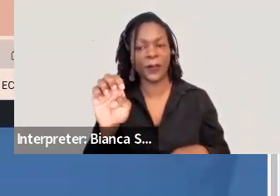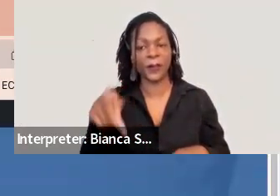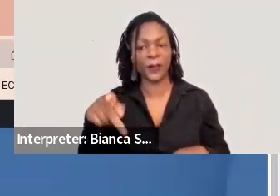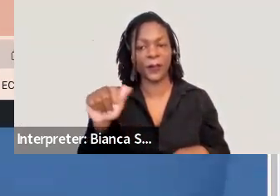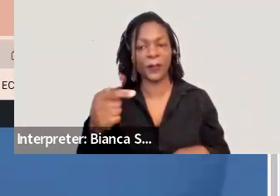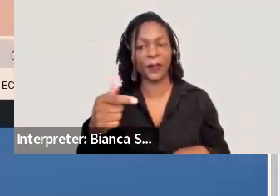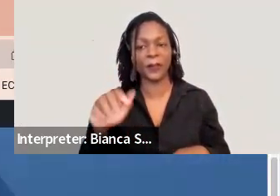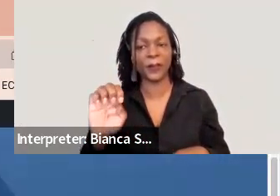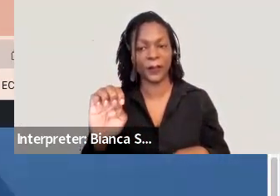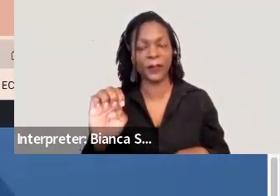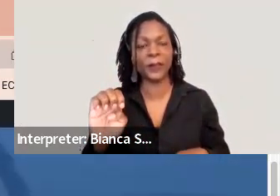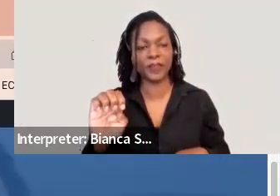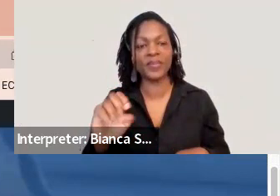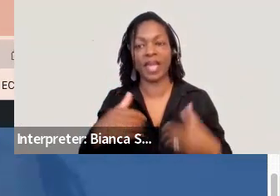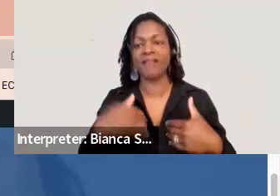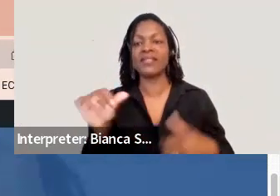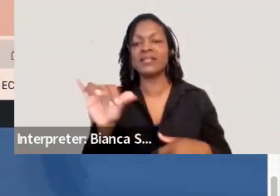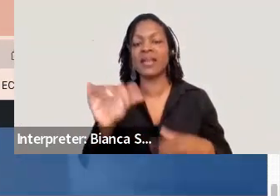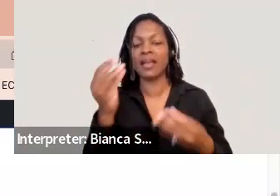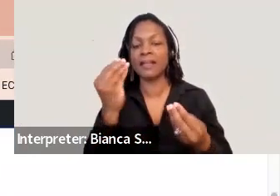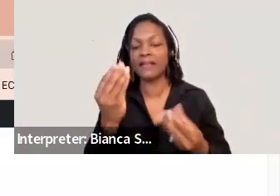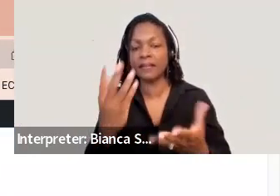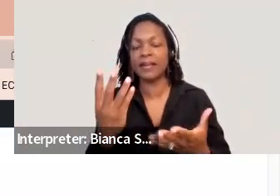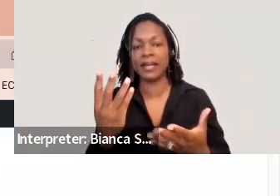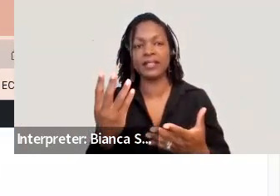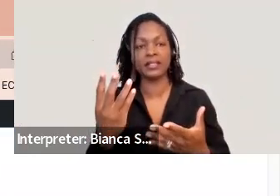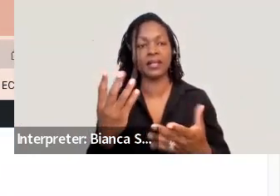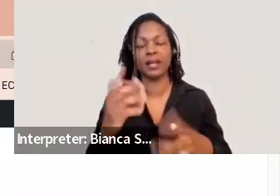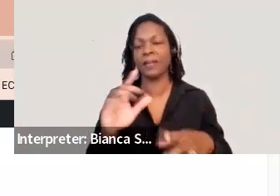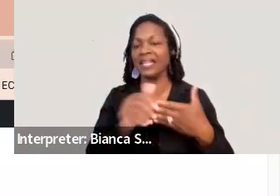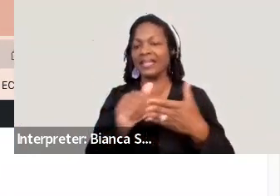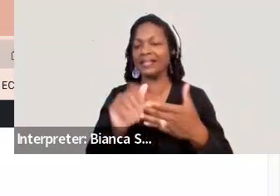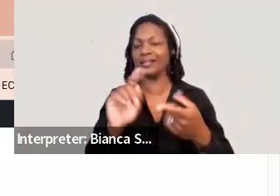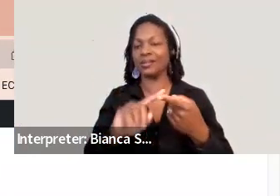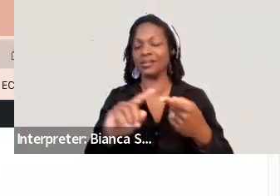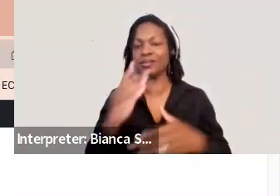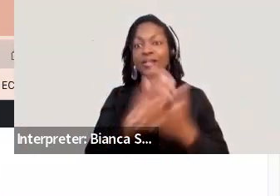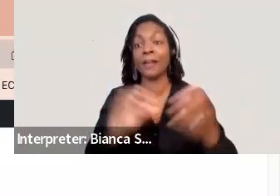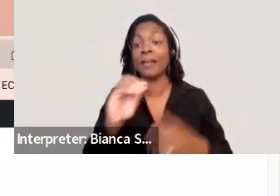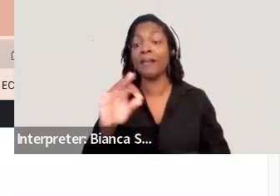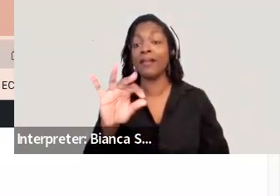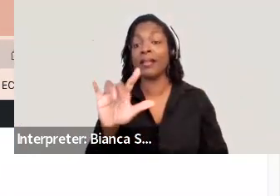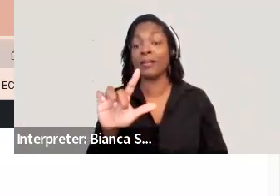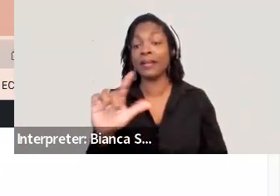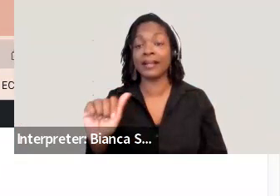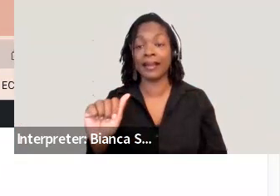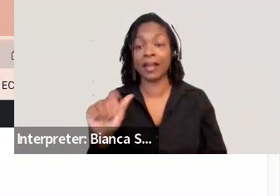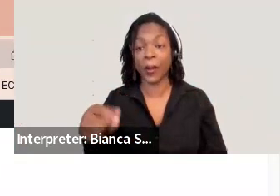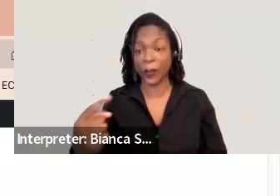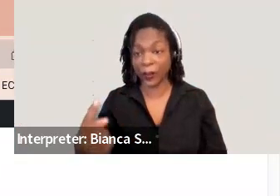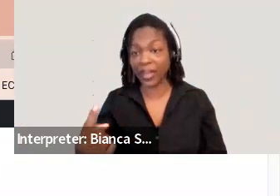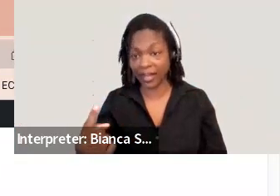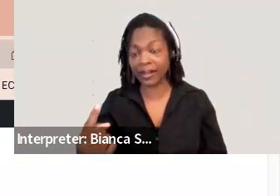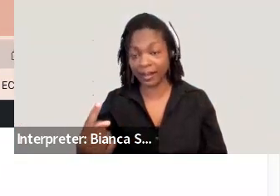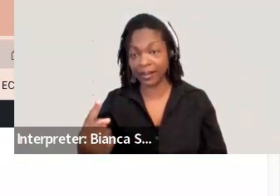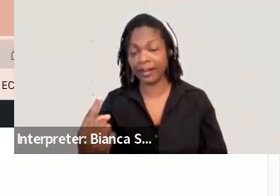It leads to the same information, but this leads to some of our Louisiana only content. And